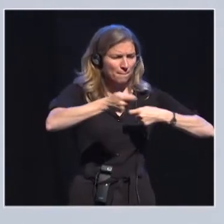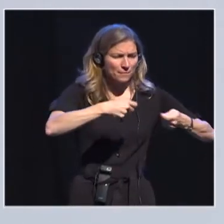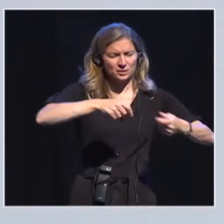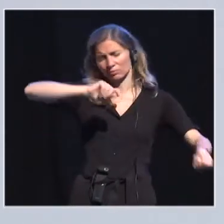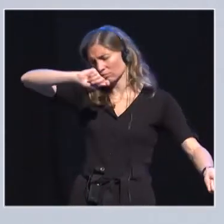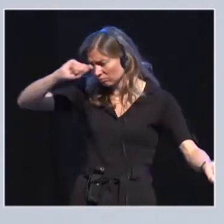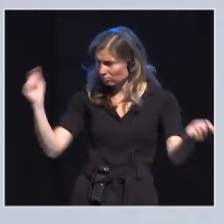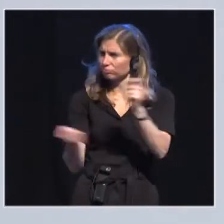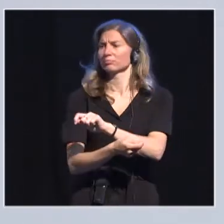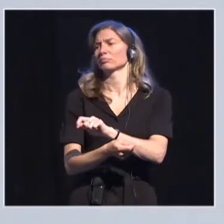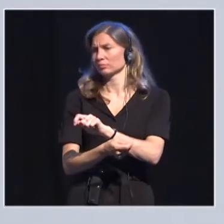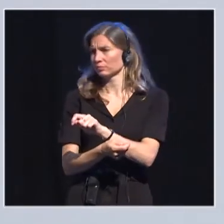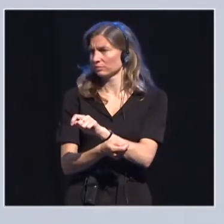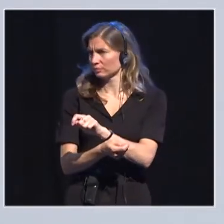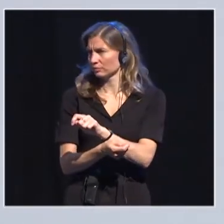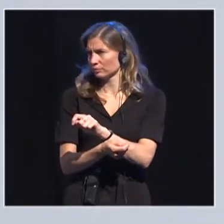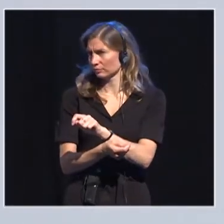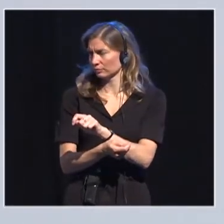business model, the way we do